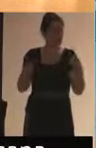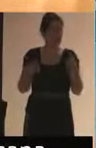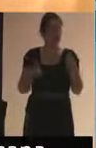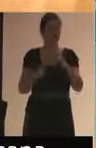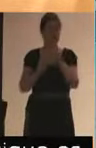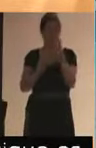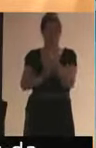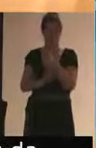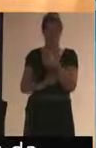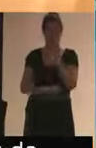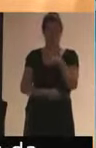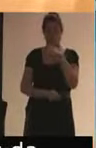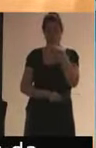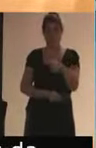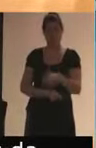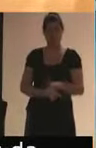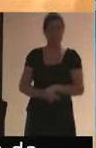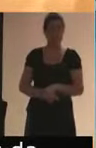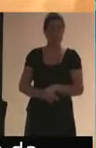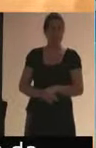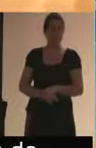can eventually recover his own